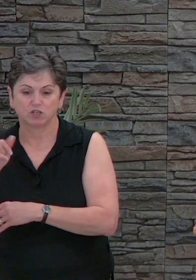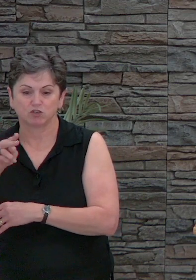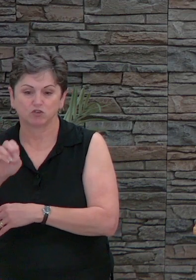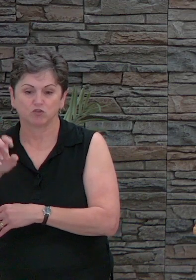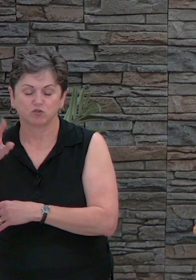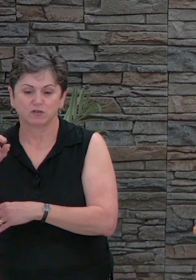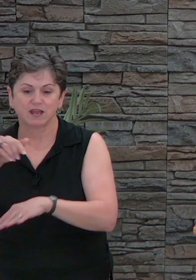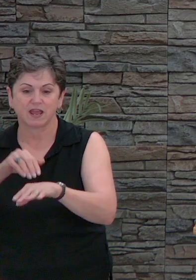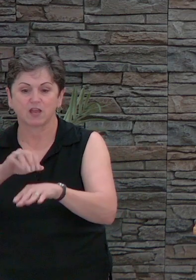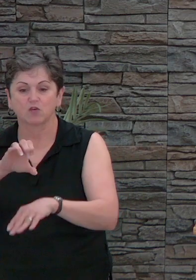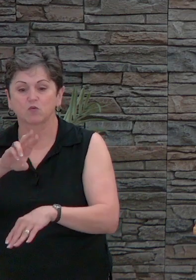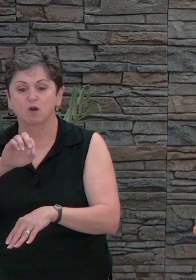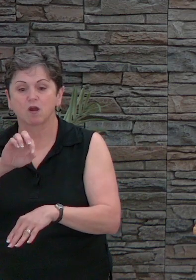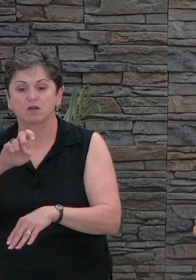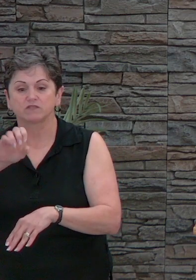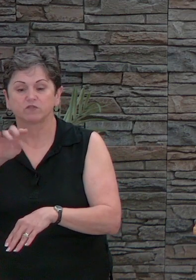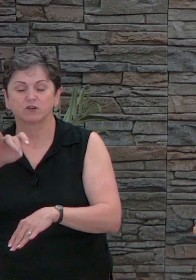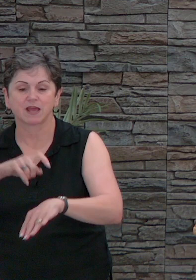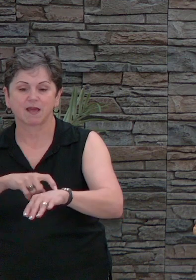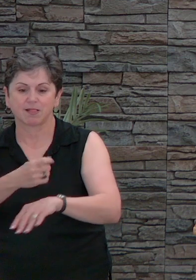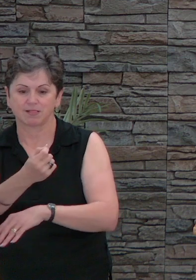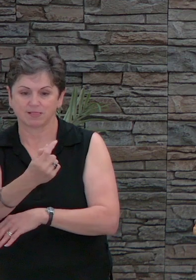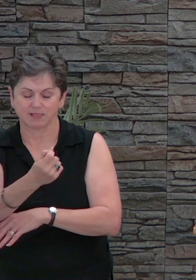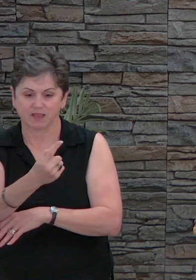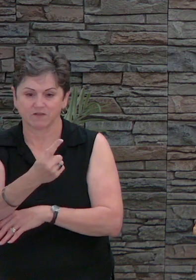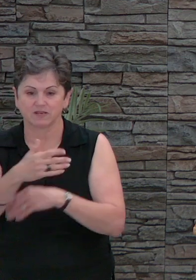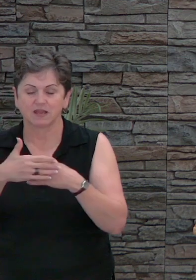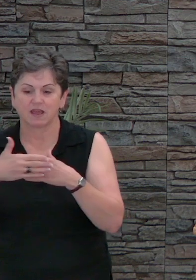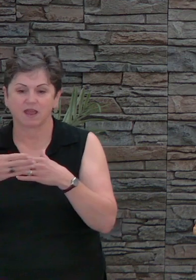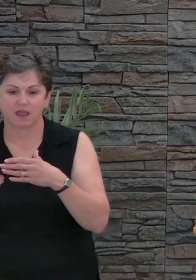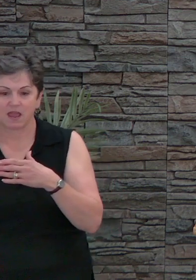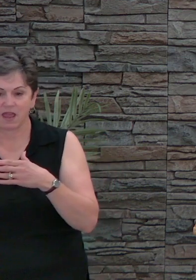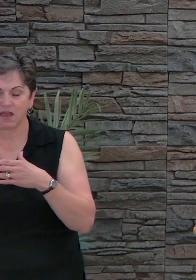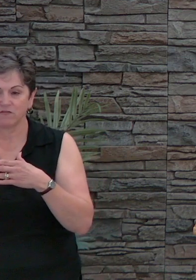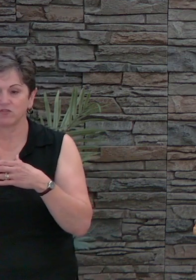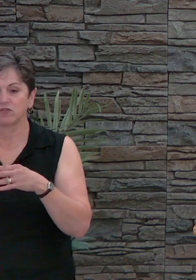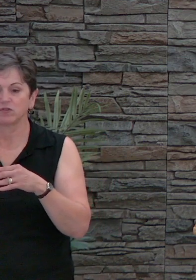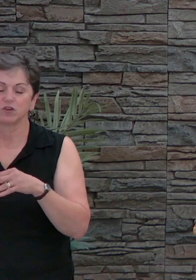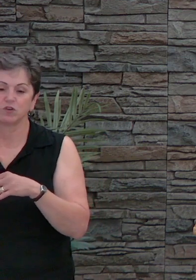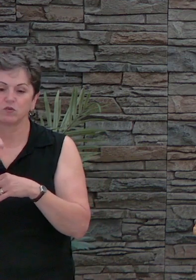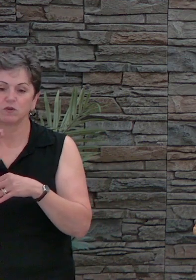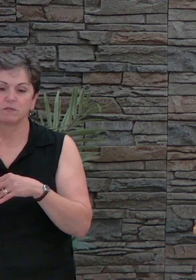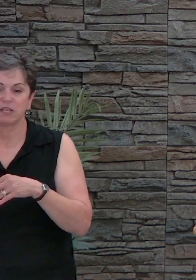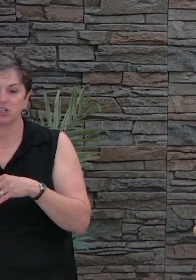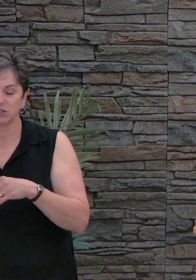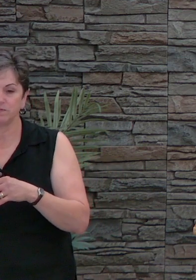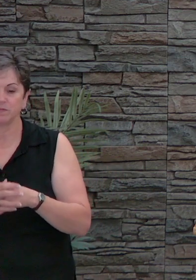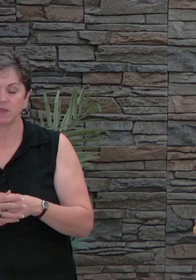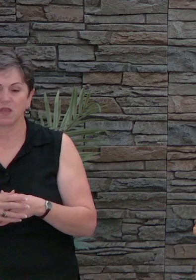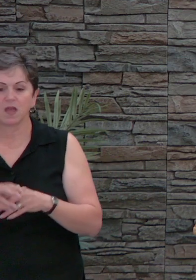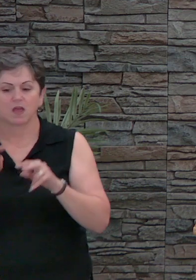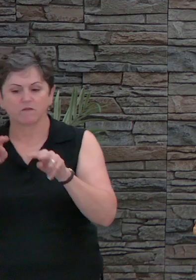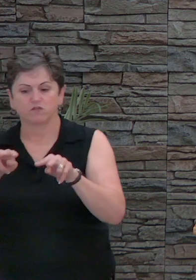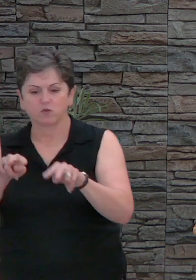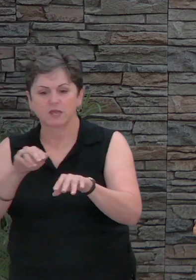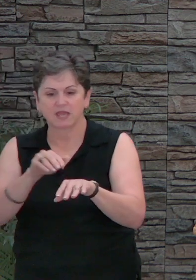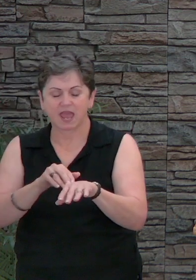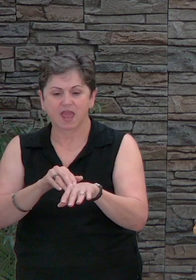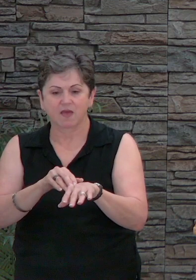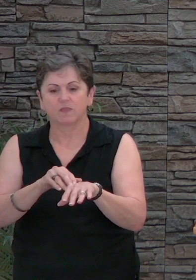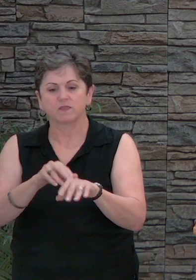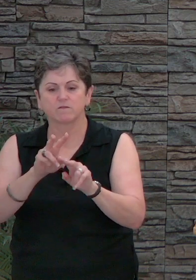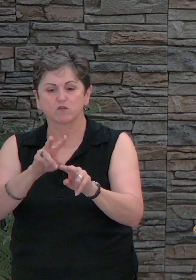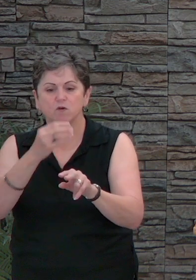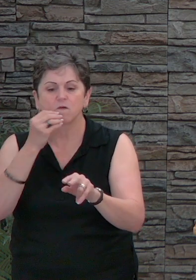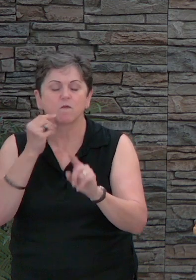20th at Croxford Funeral Home at 11 a.m., followed by the cremation. Viewing at the funeral home